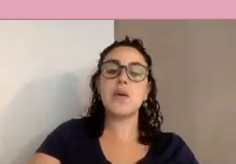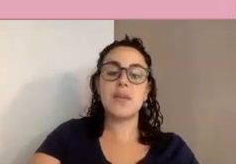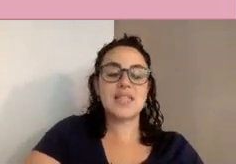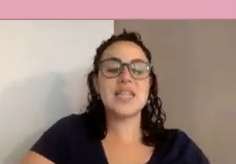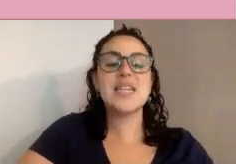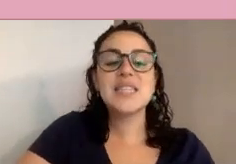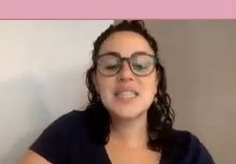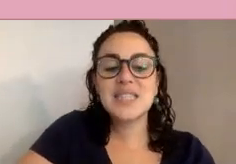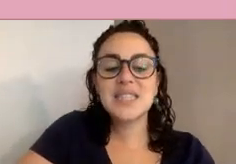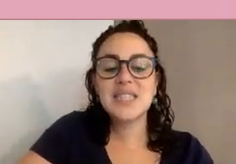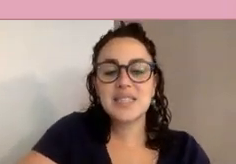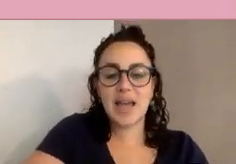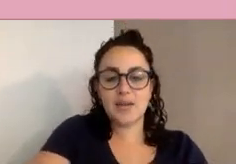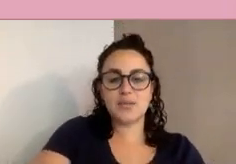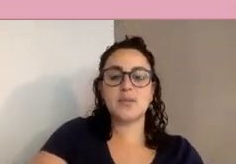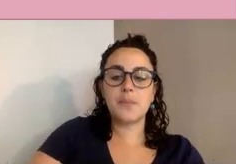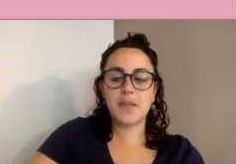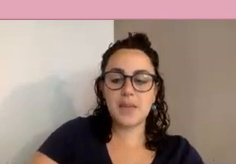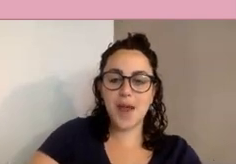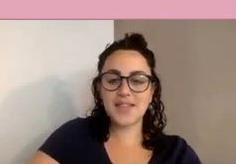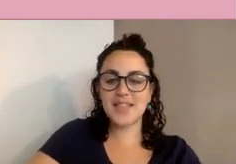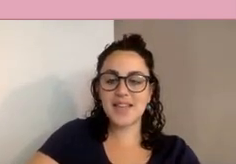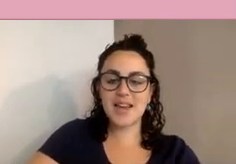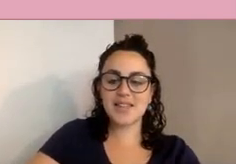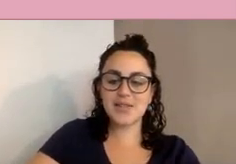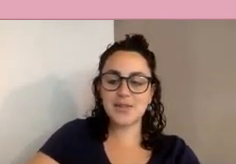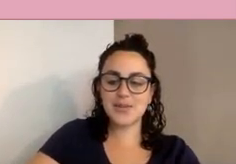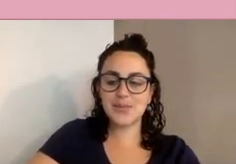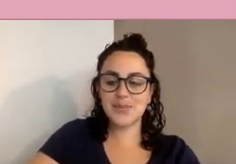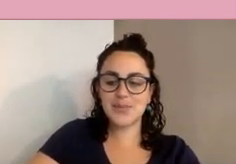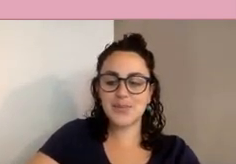and we know it makes the S sound. Keep practicing, and I'll see you soon.